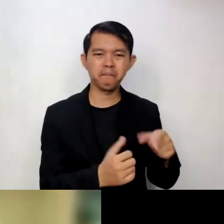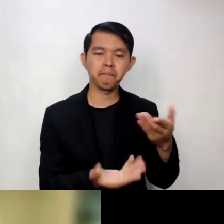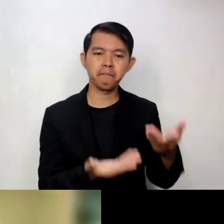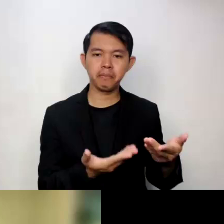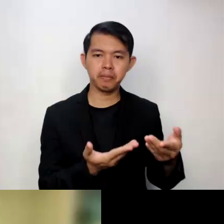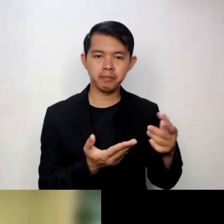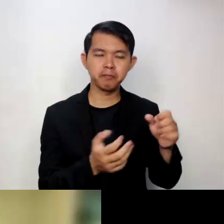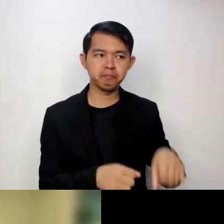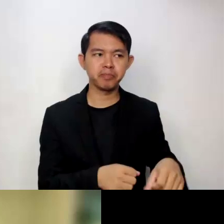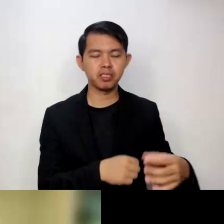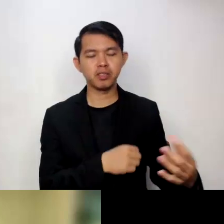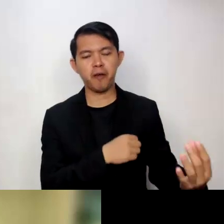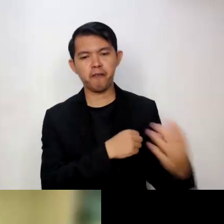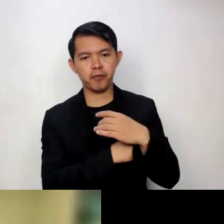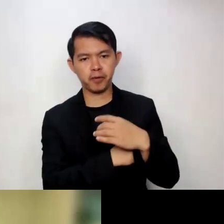sa atin and possibly